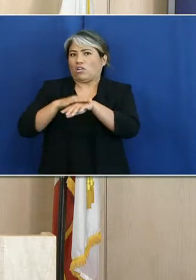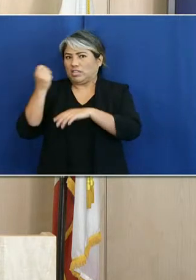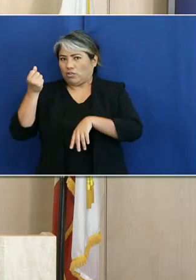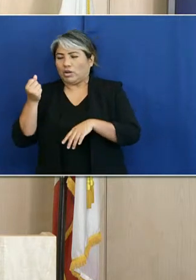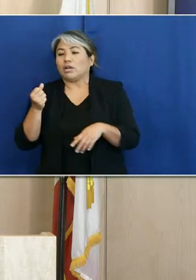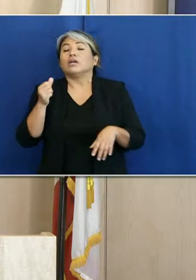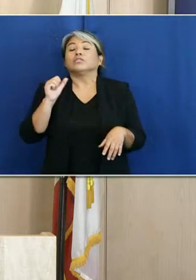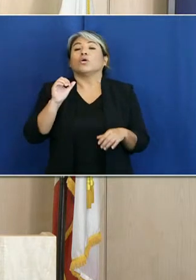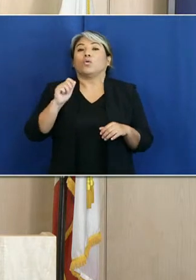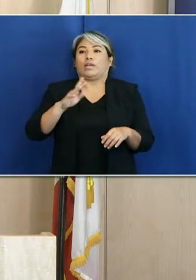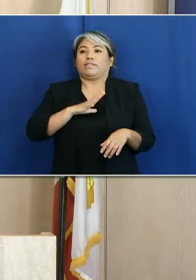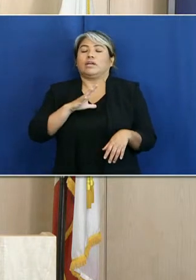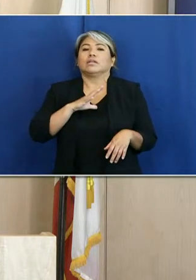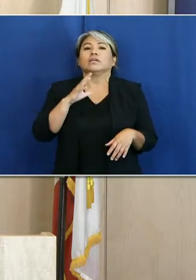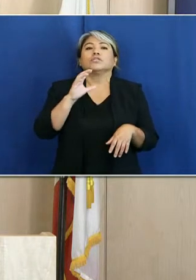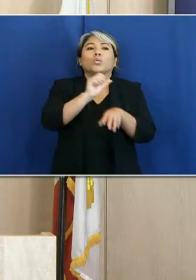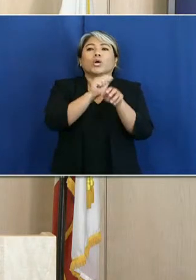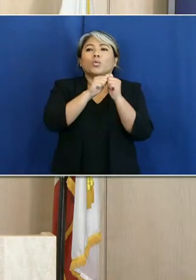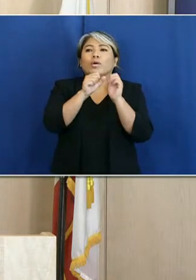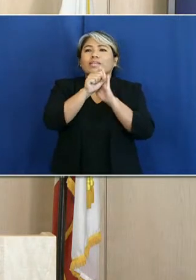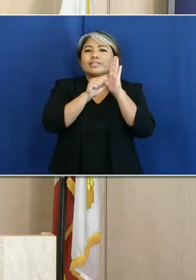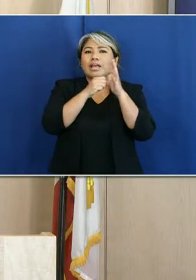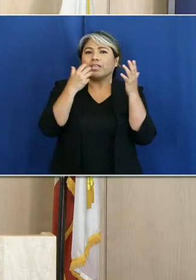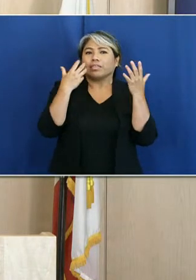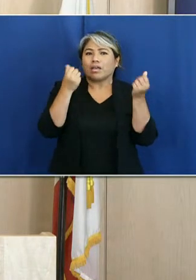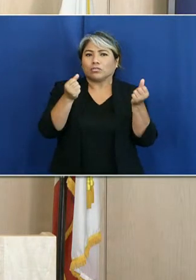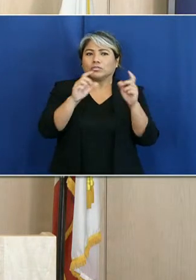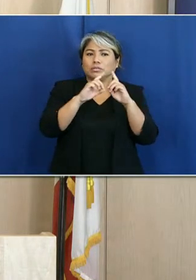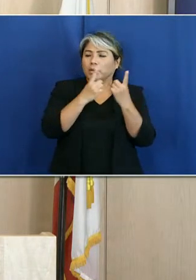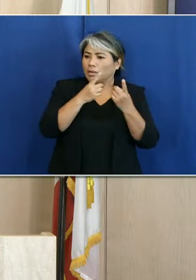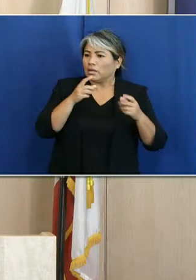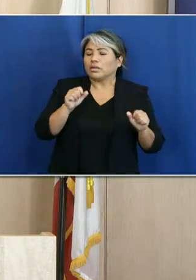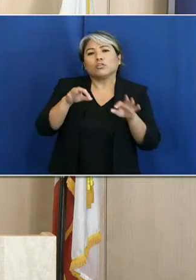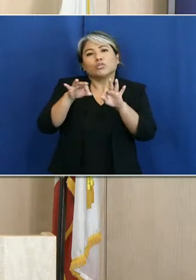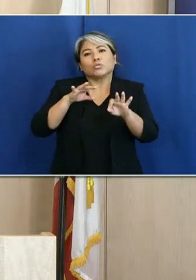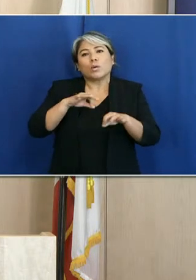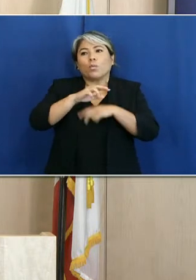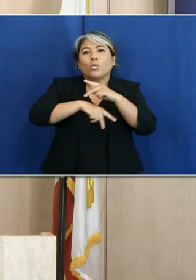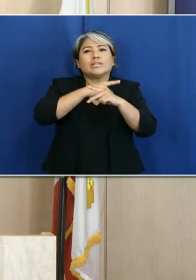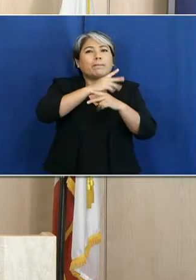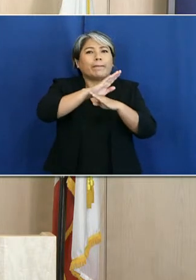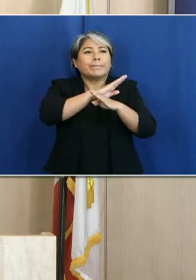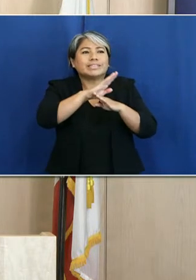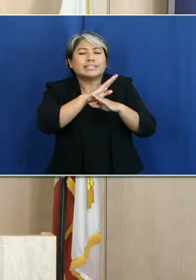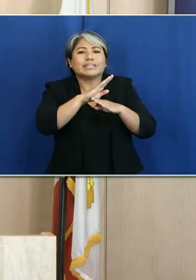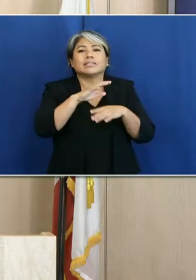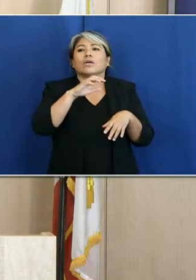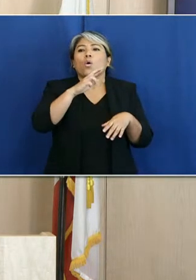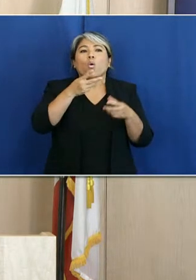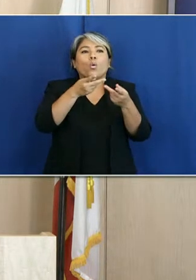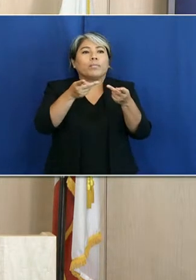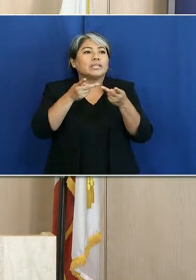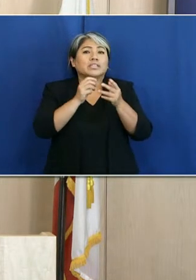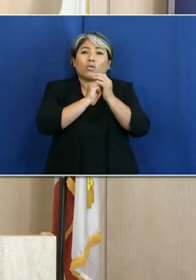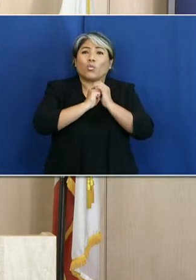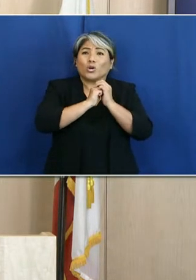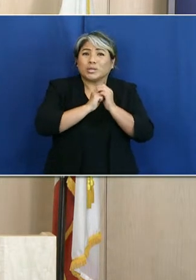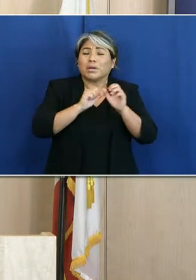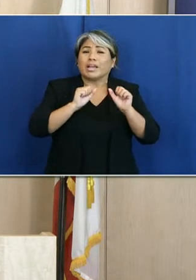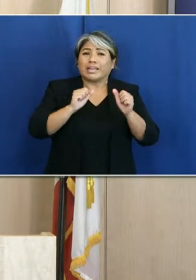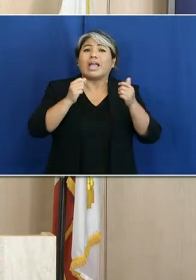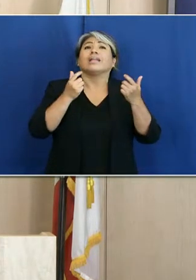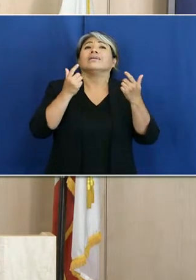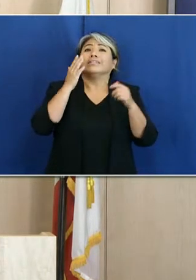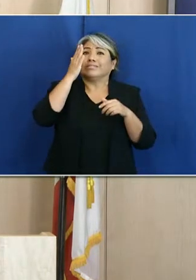with the State Health Department, can you describe the analysis to determine what types of businesses or places of worship can